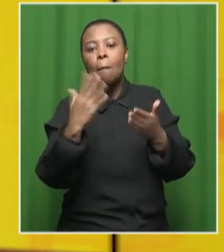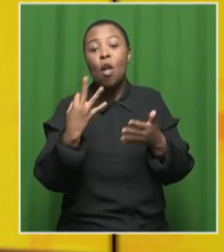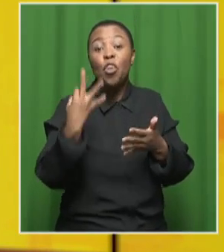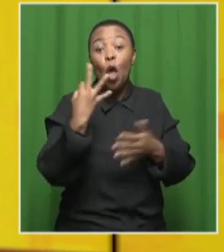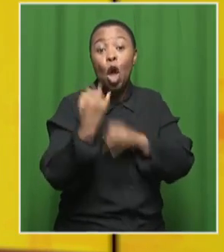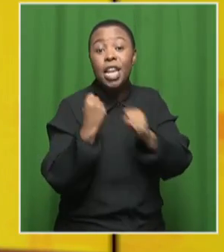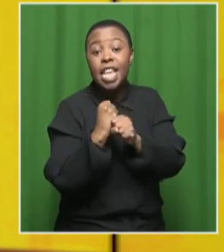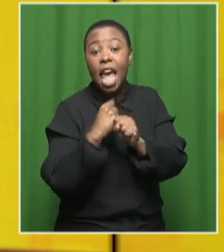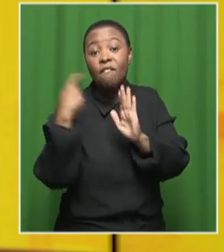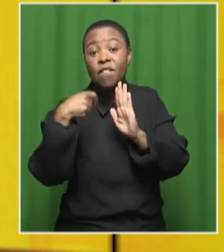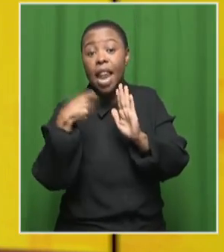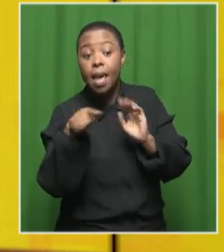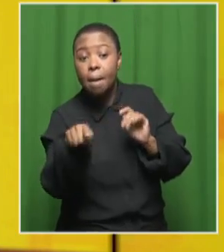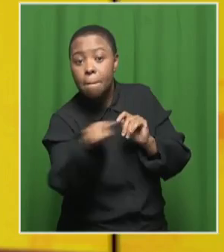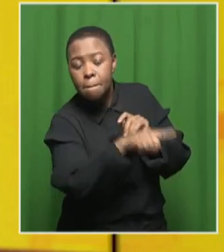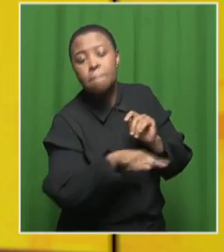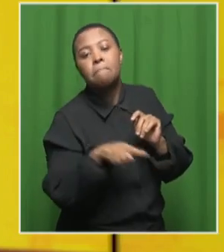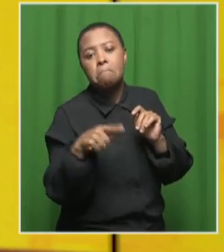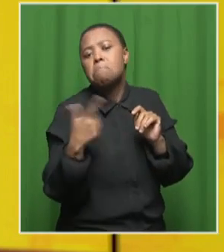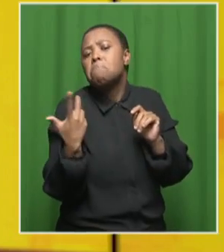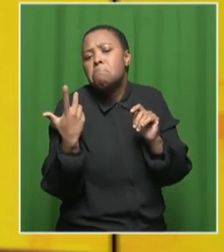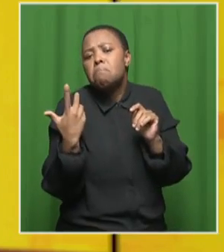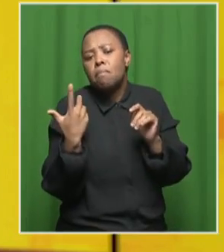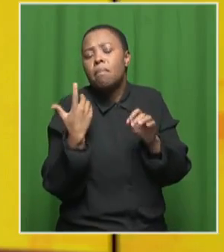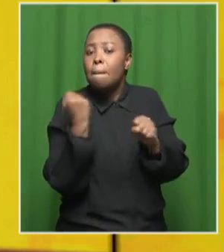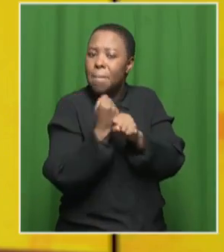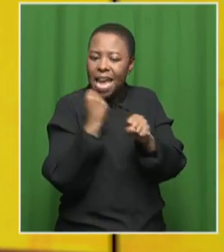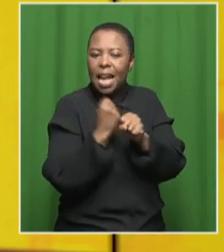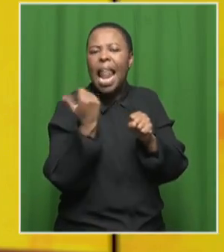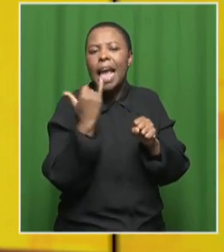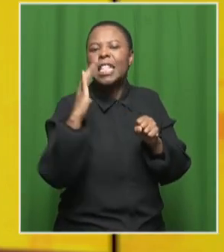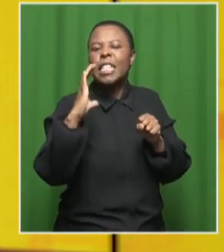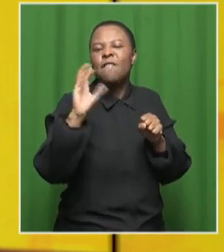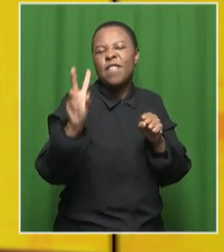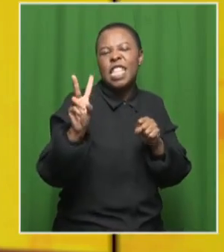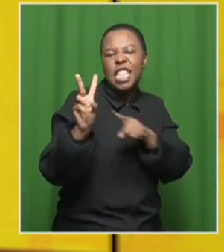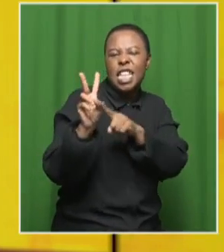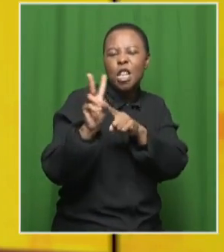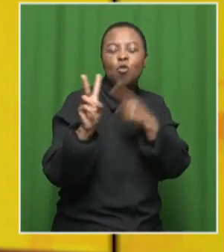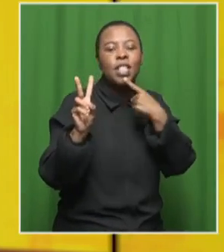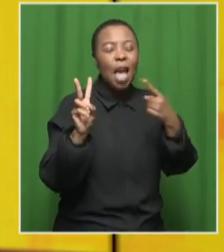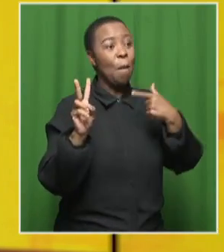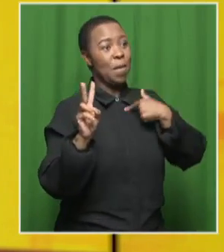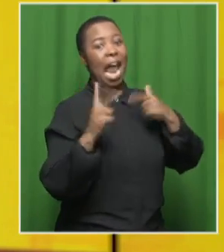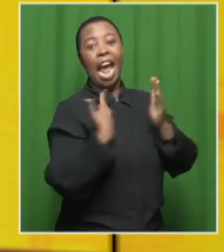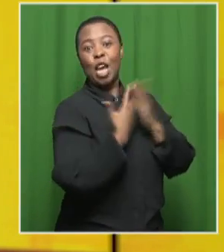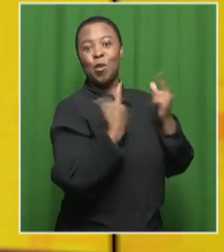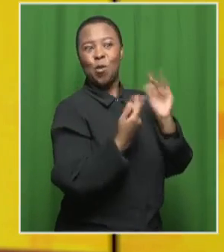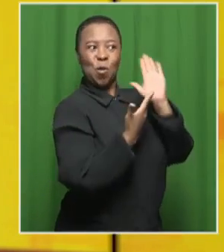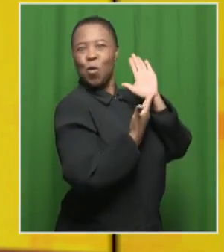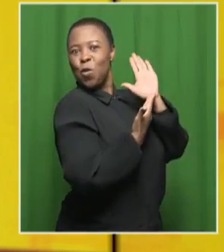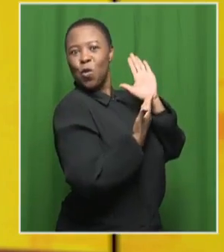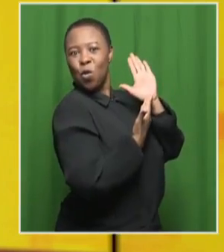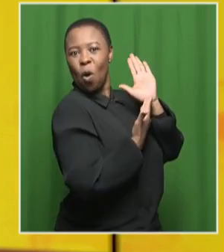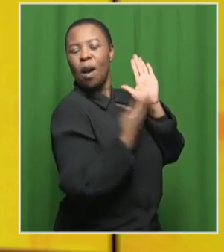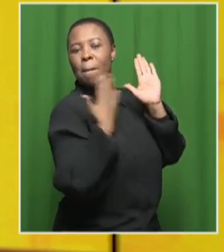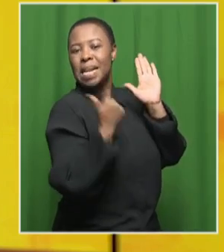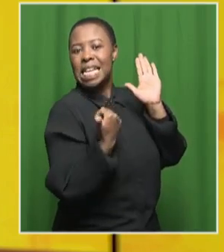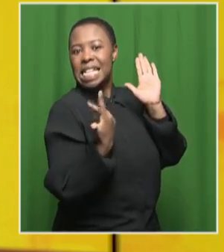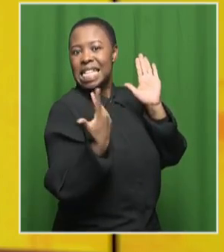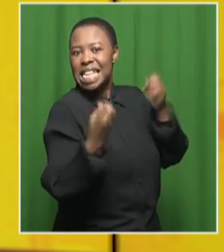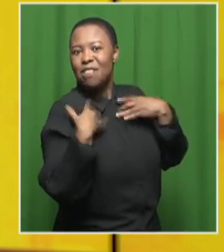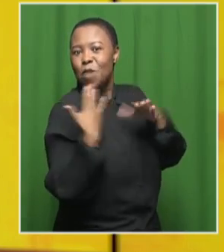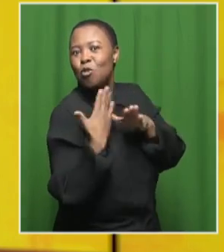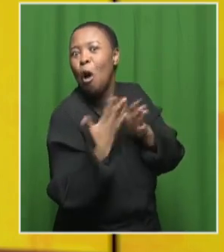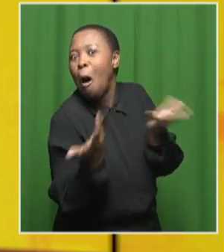films. Really, they are the filmmaker's CV. To say, this is what I can do. Please give me a